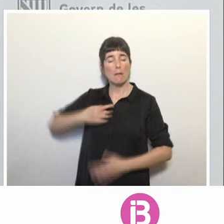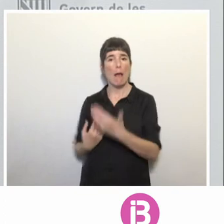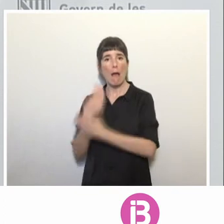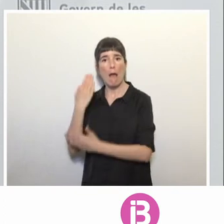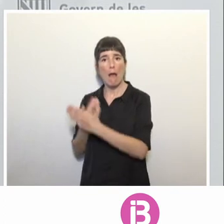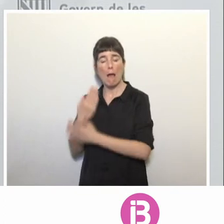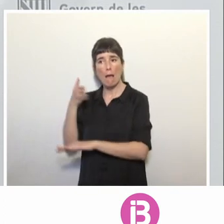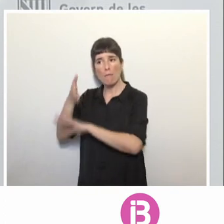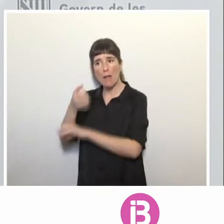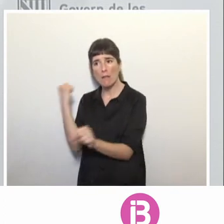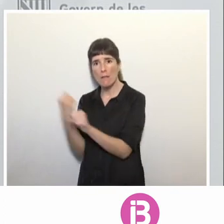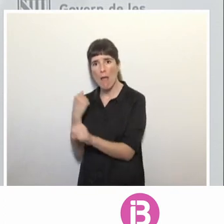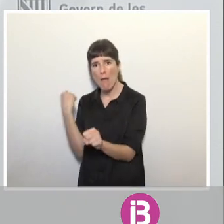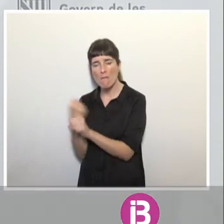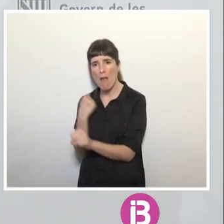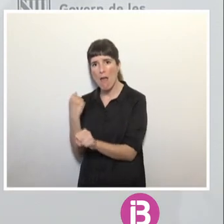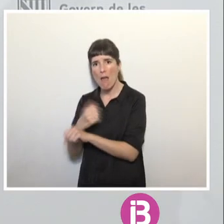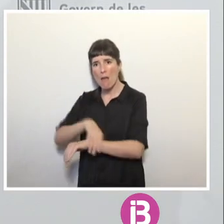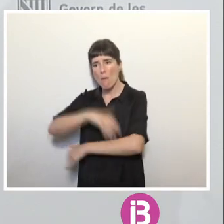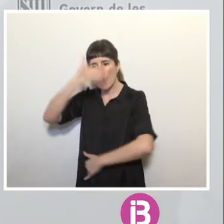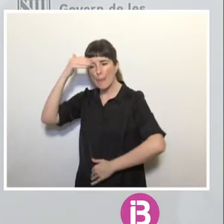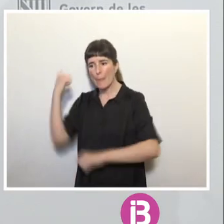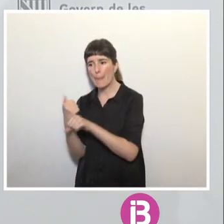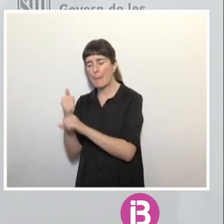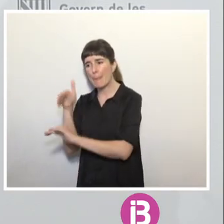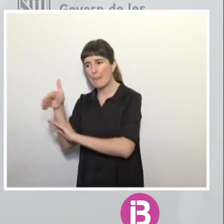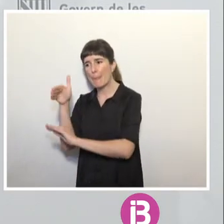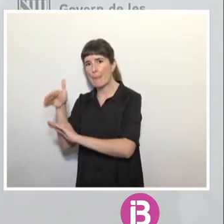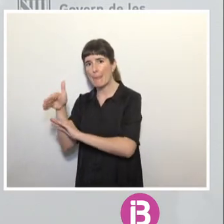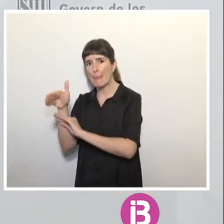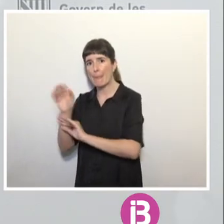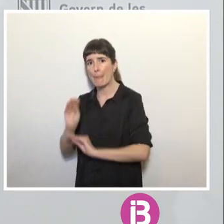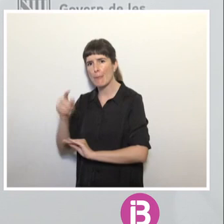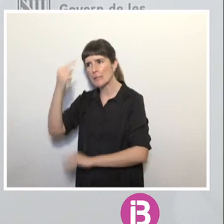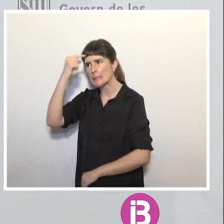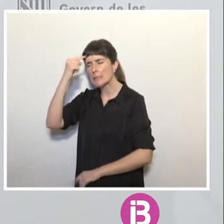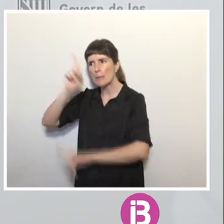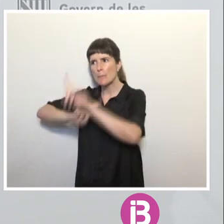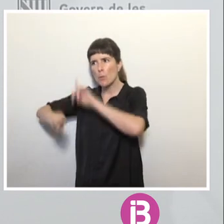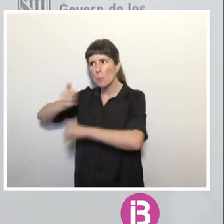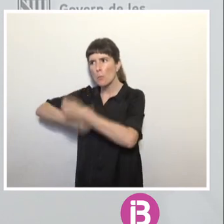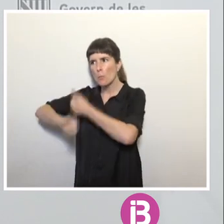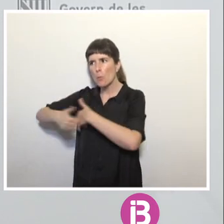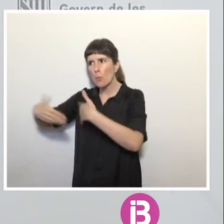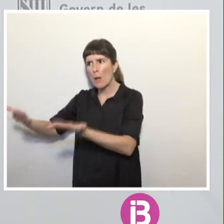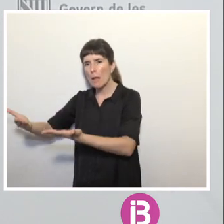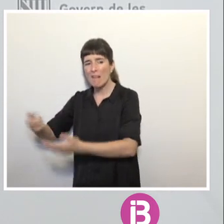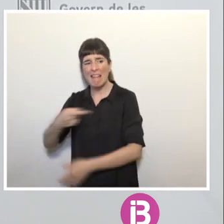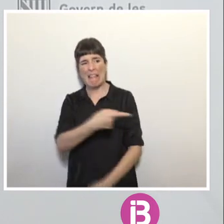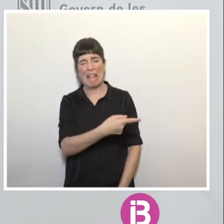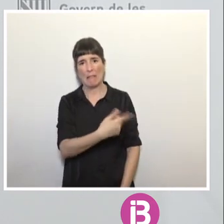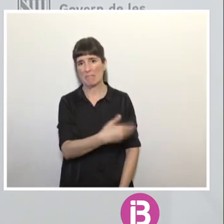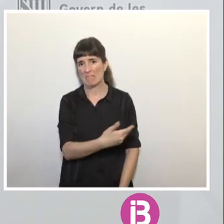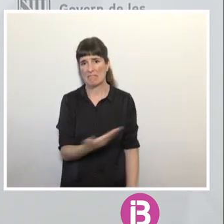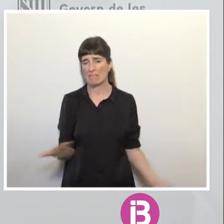trabajo diariamente creo que están más preocupados por otras cosas que no por esta. Por lo tanto,